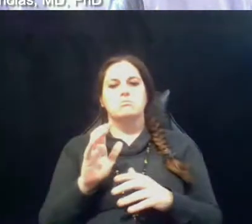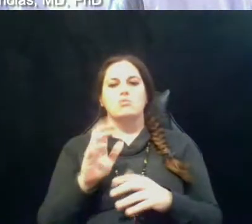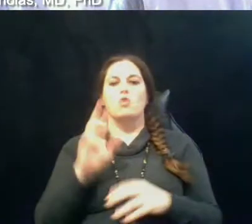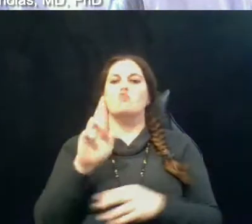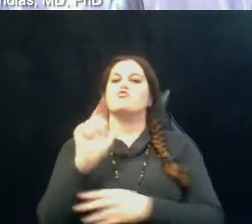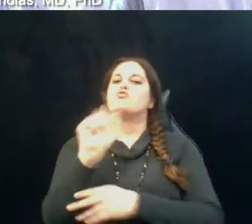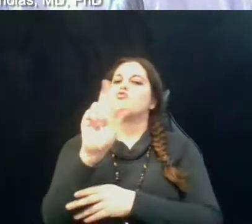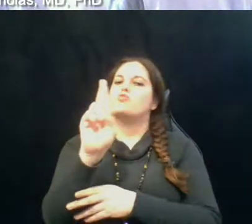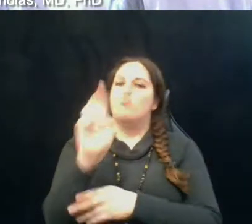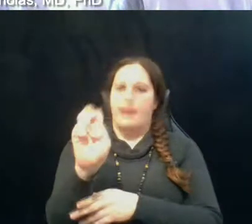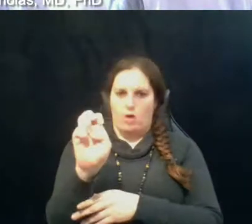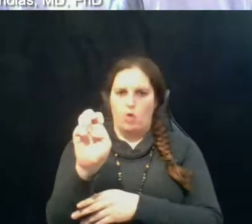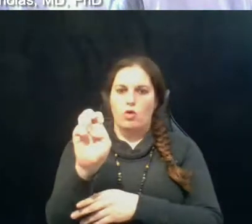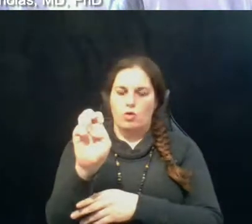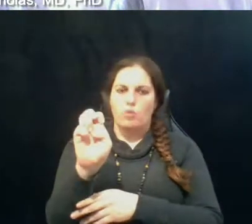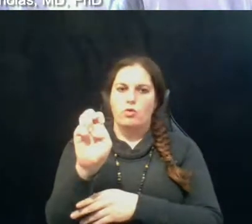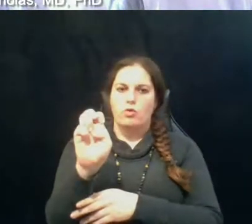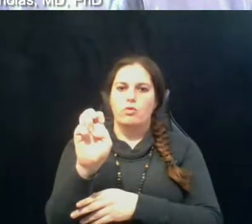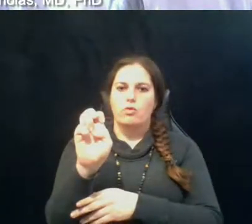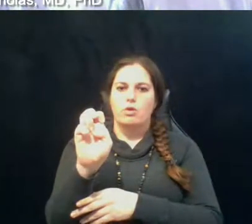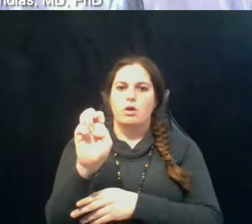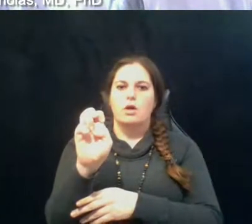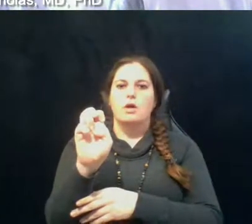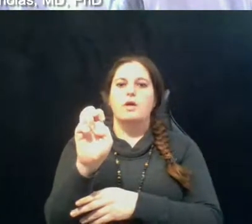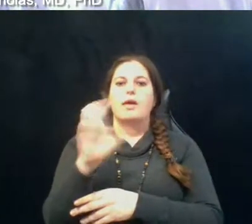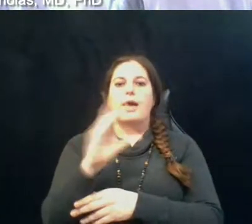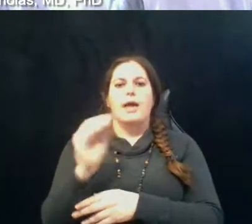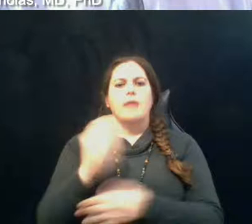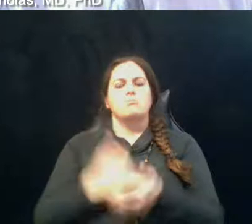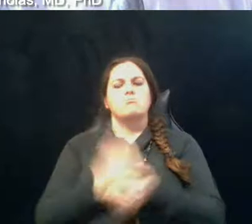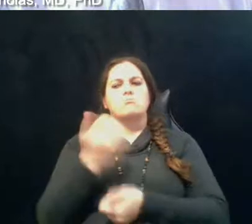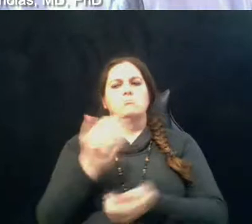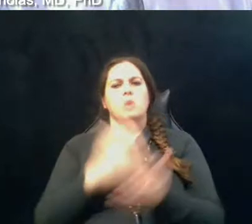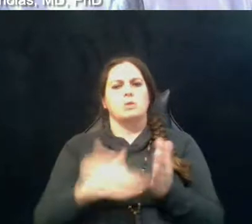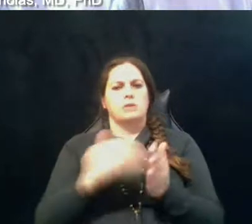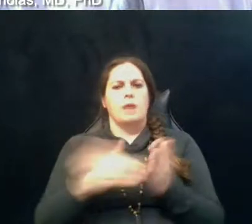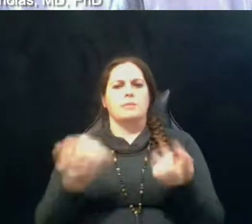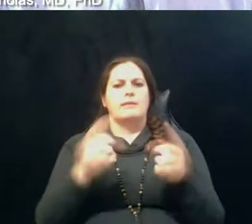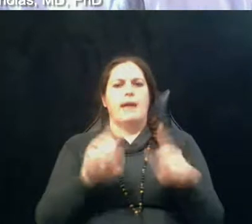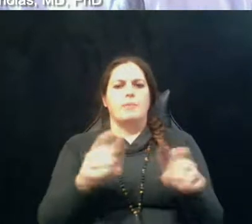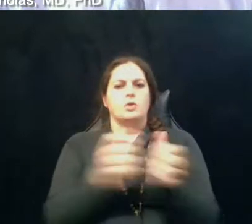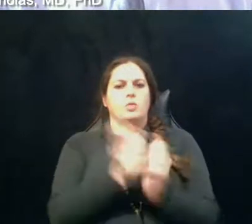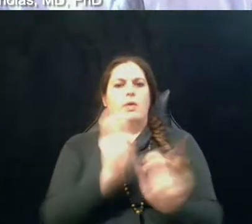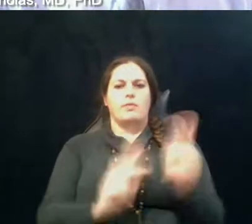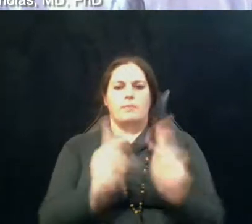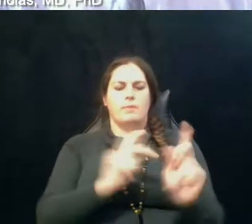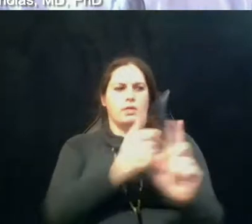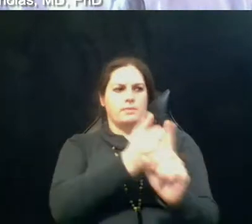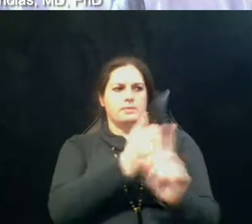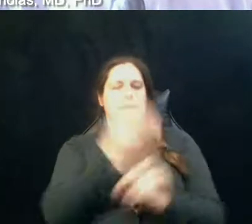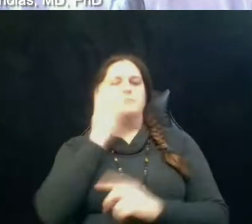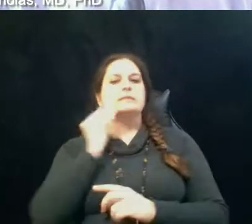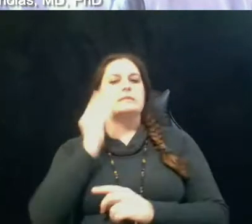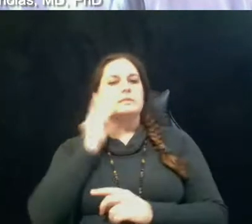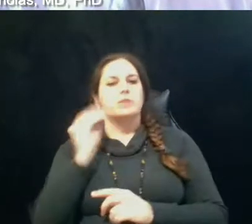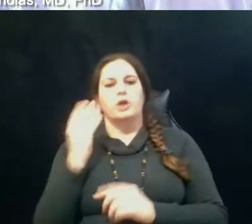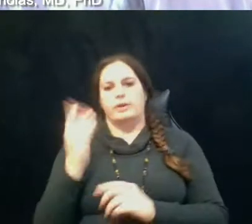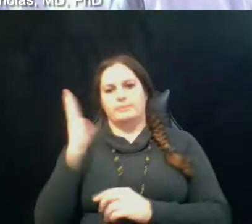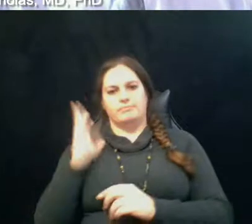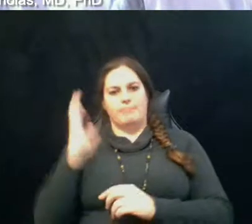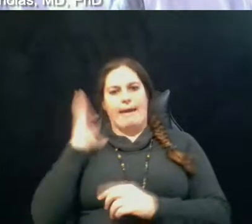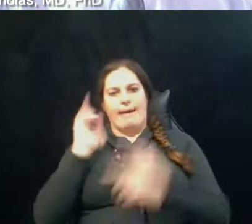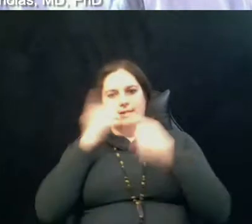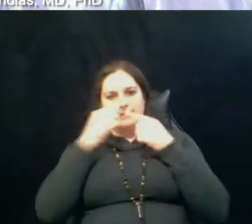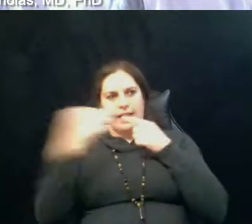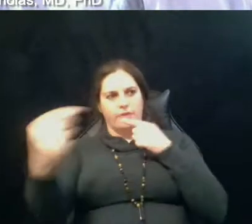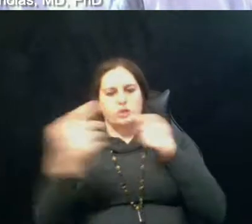had previous allergic reactions to multiple medications. So people that had lots of allergies to different medications is